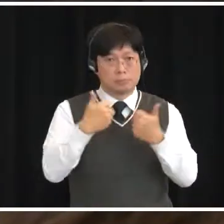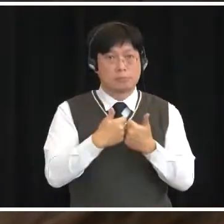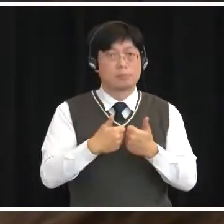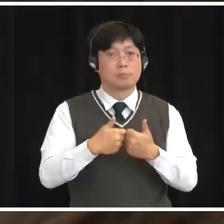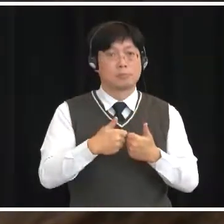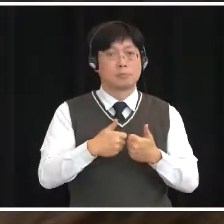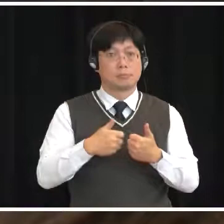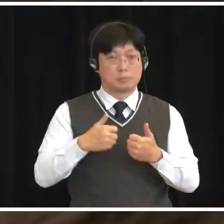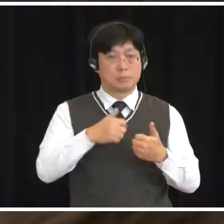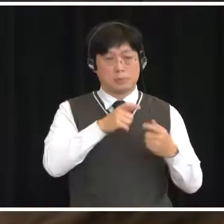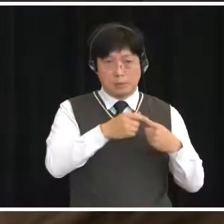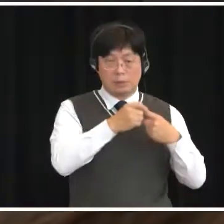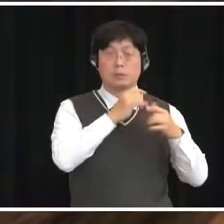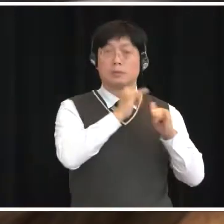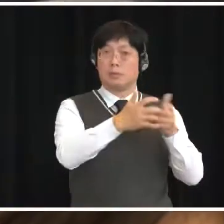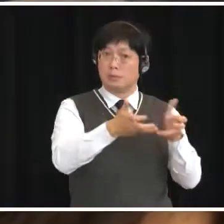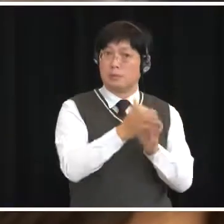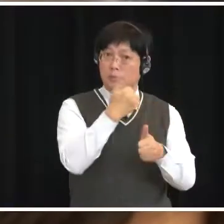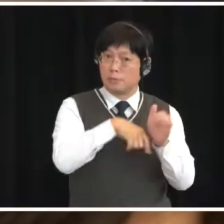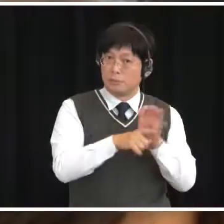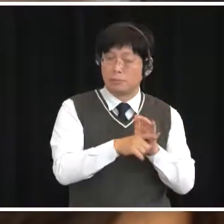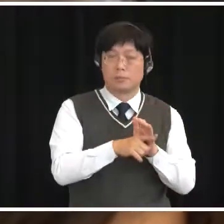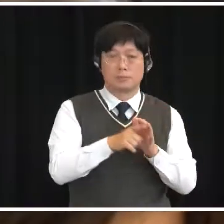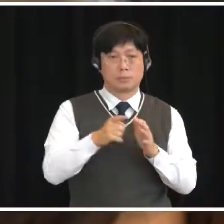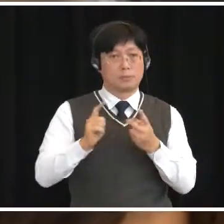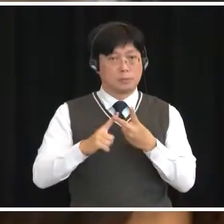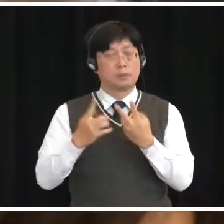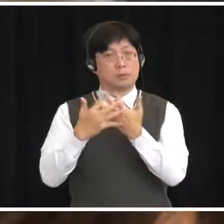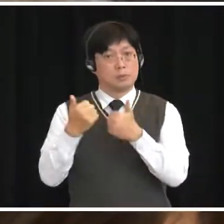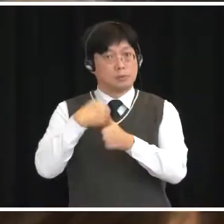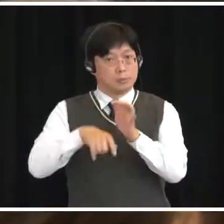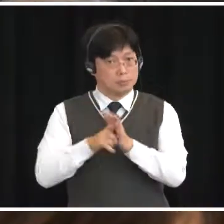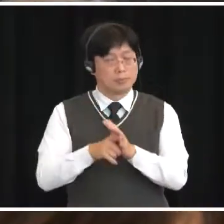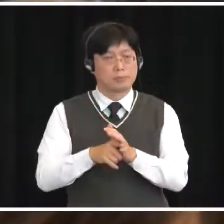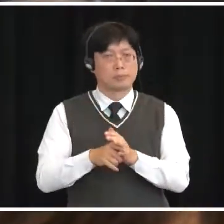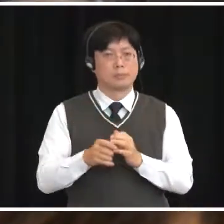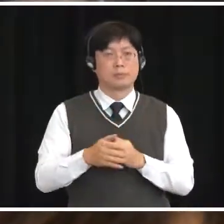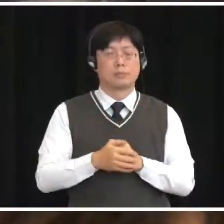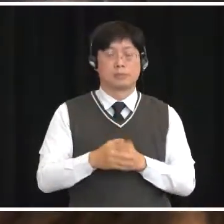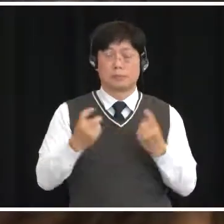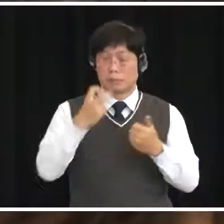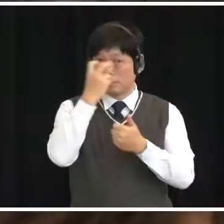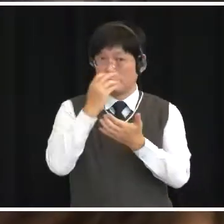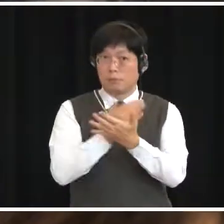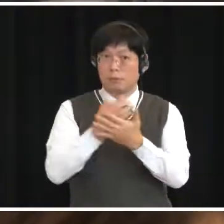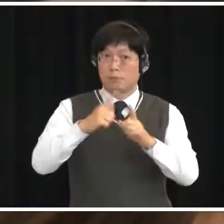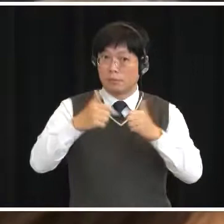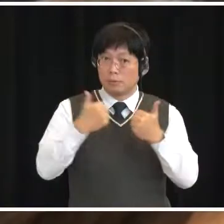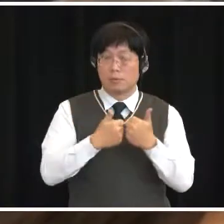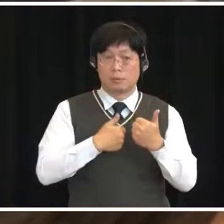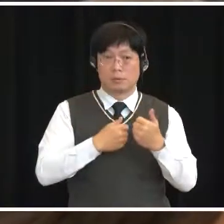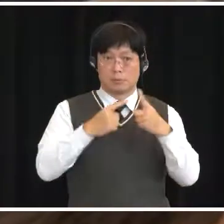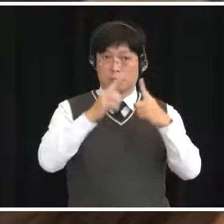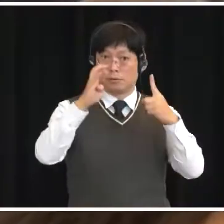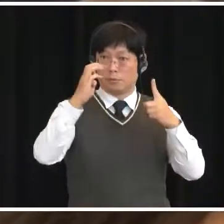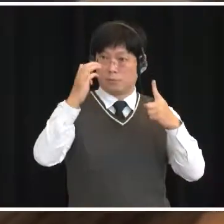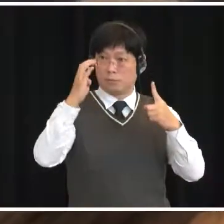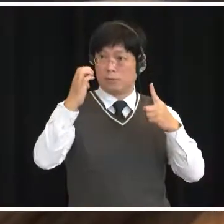In the curriculum meetings, there are NGO representatives and also children